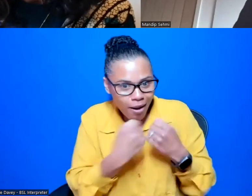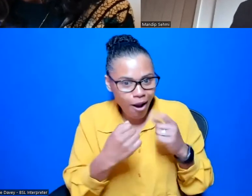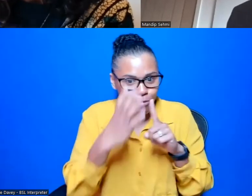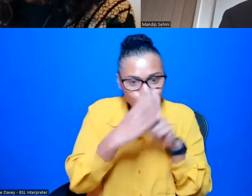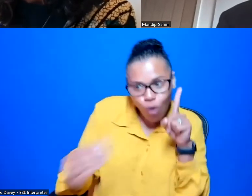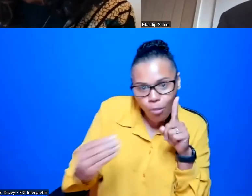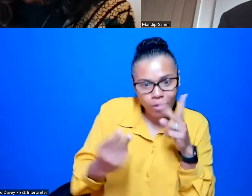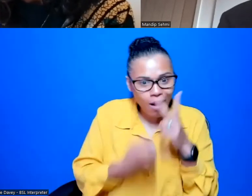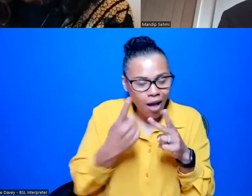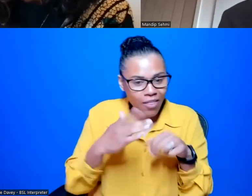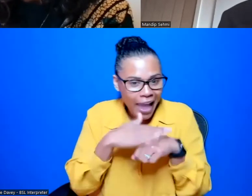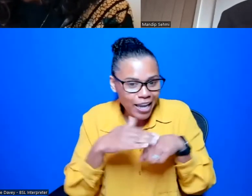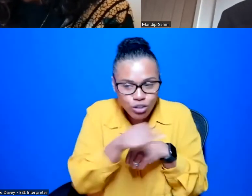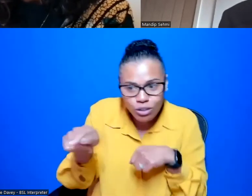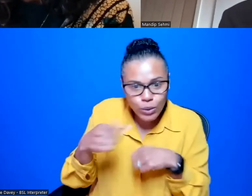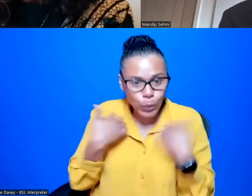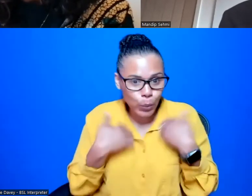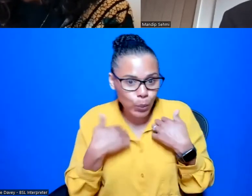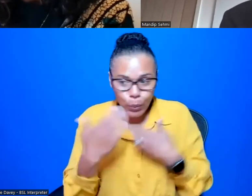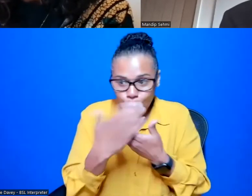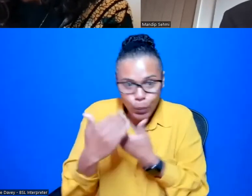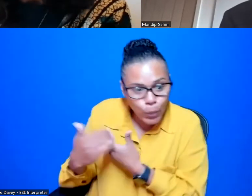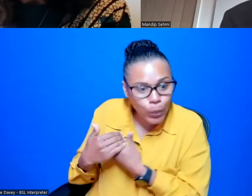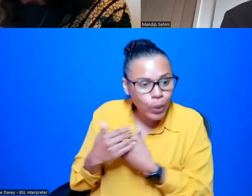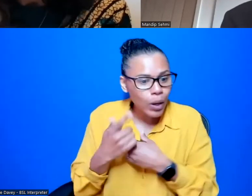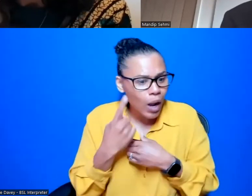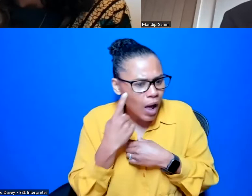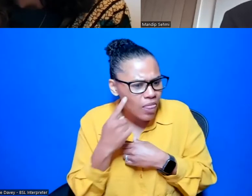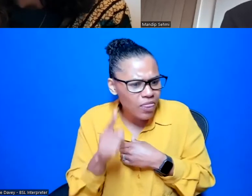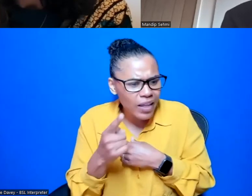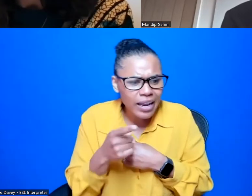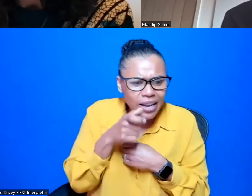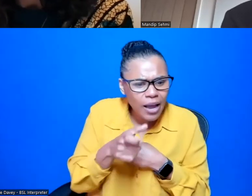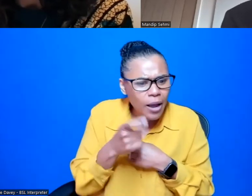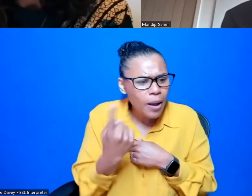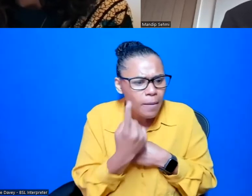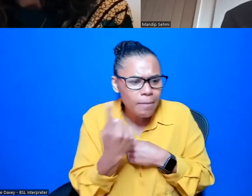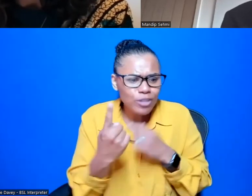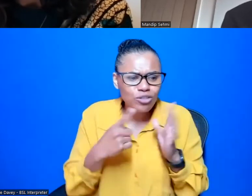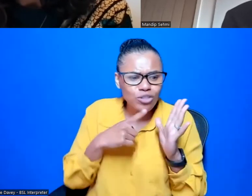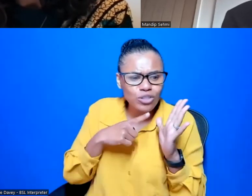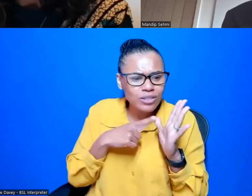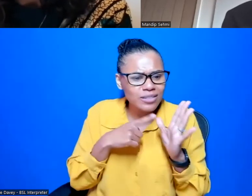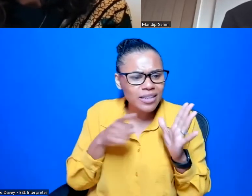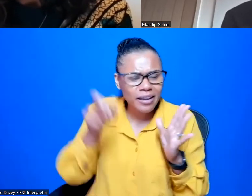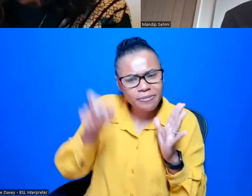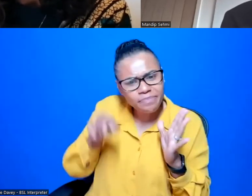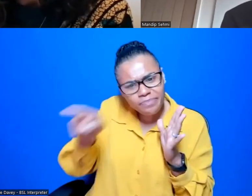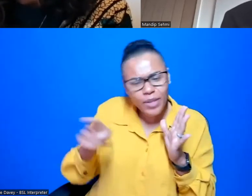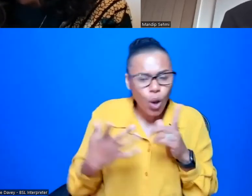think Aaron mentioned Ayaz, who medal at the 2020 Games, the first gold medal ever, which is an amazing